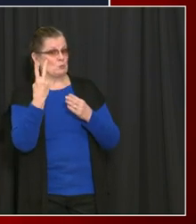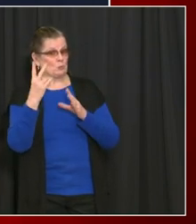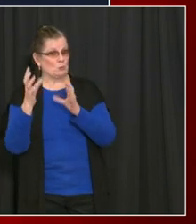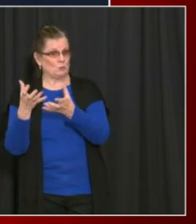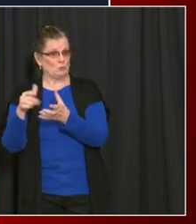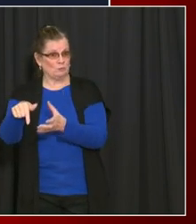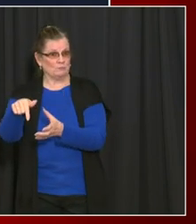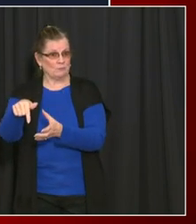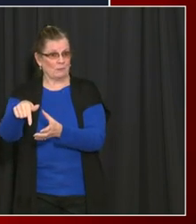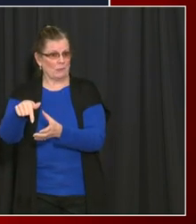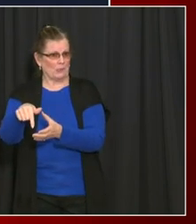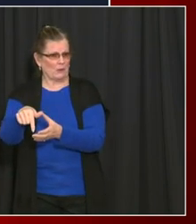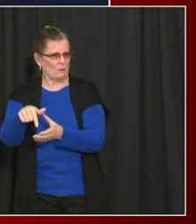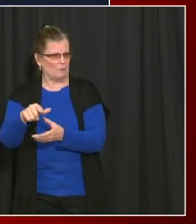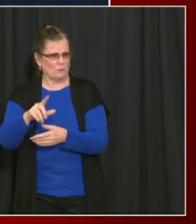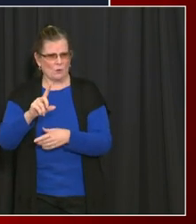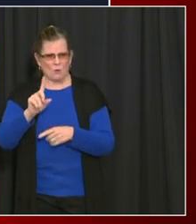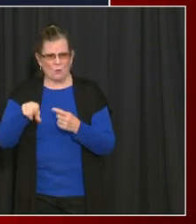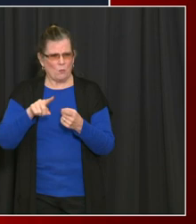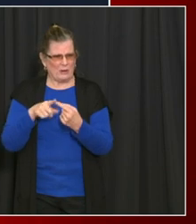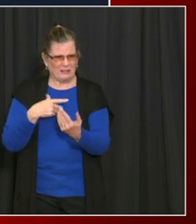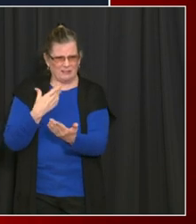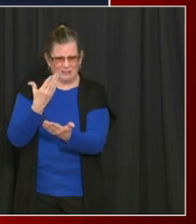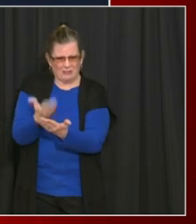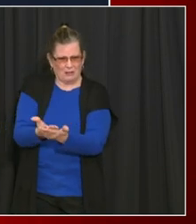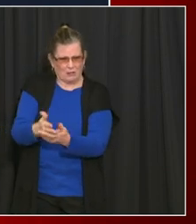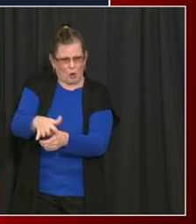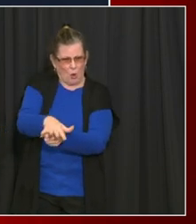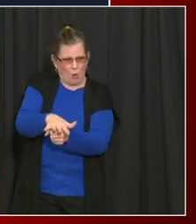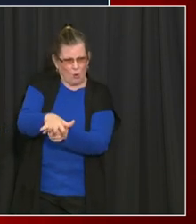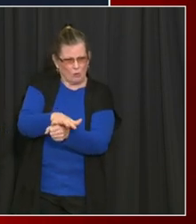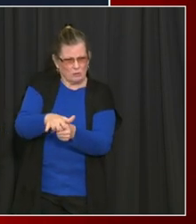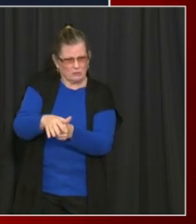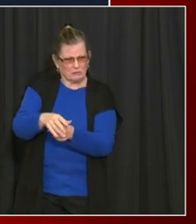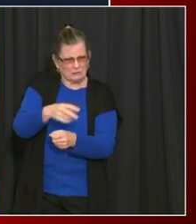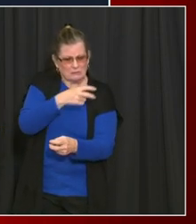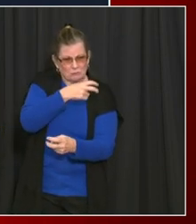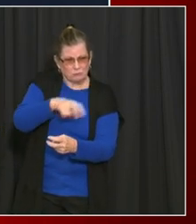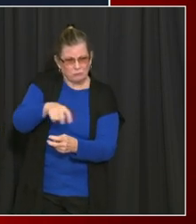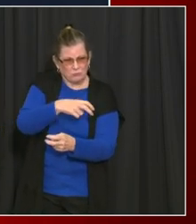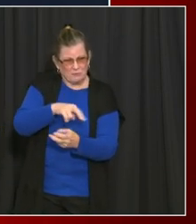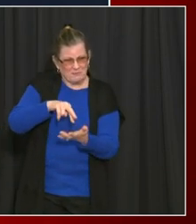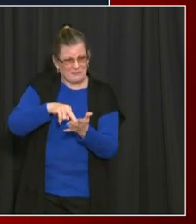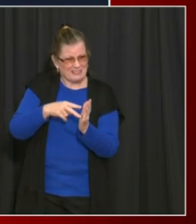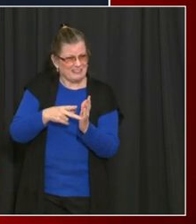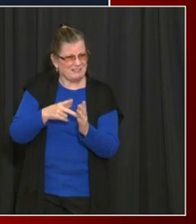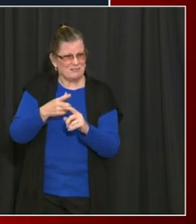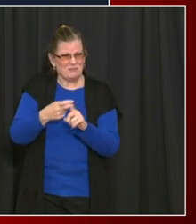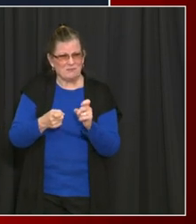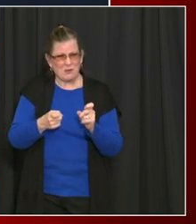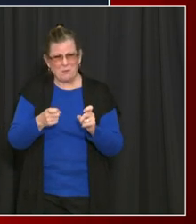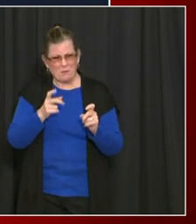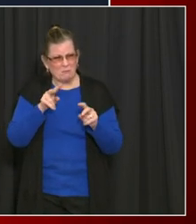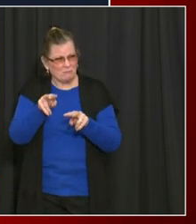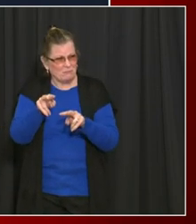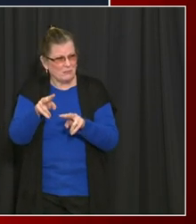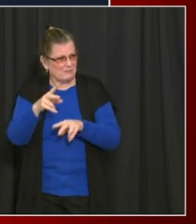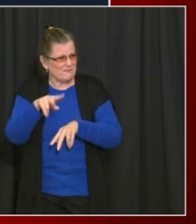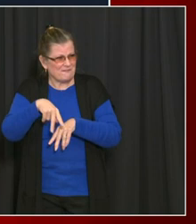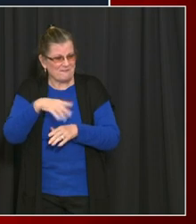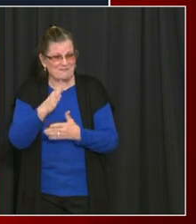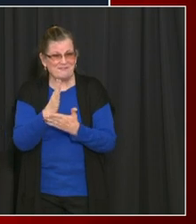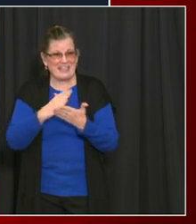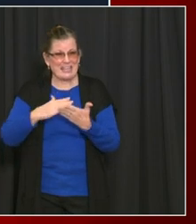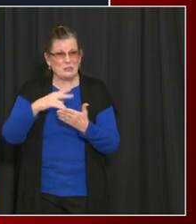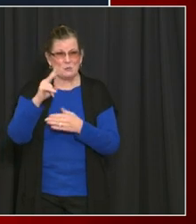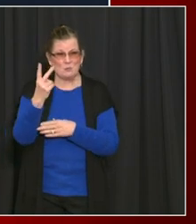report that you would get there when there's only localized transmission. Dr. Nesbitt, is there a definition for what that means? Do you know what it looks like when it comes across your desk? Just kind of talk